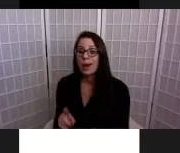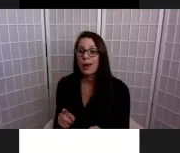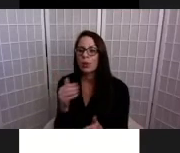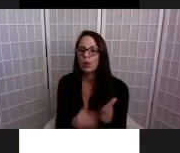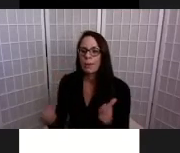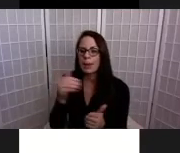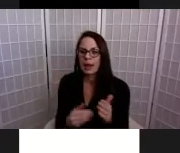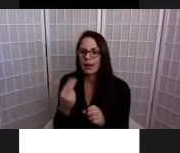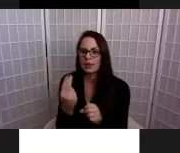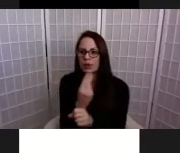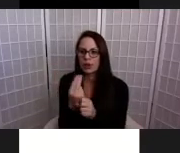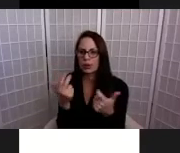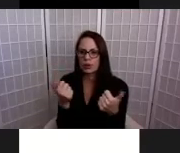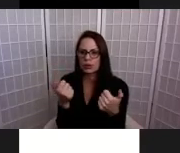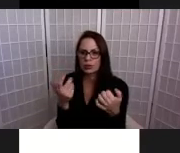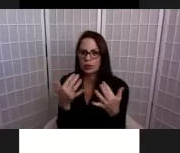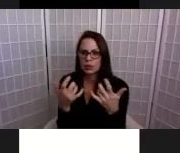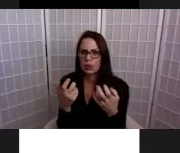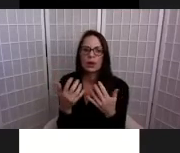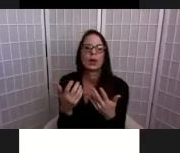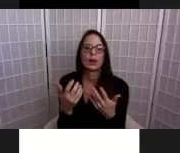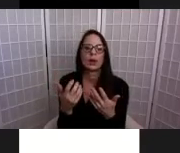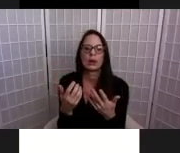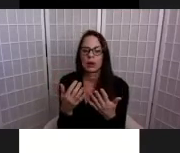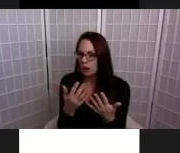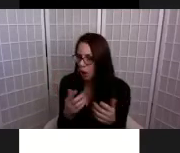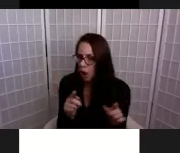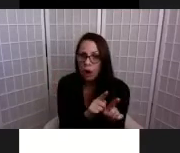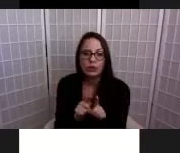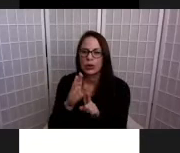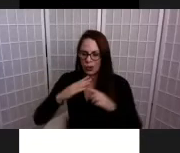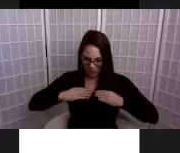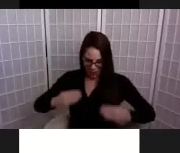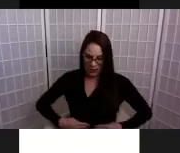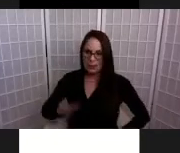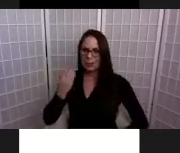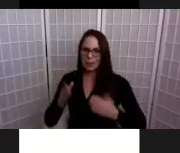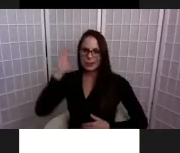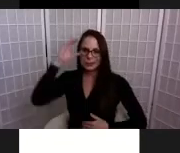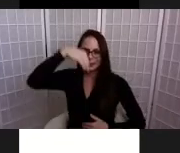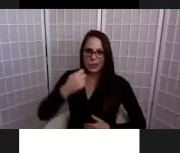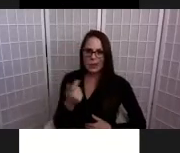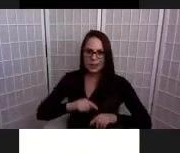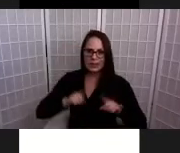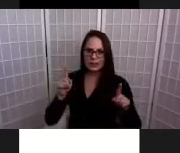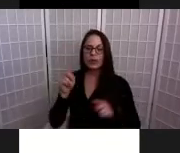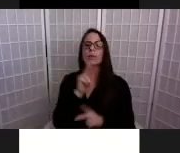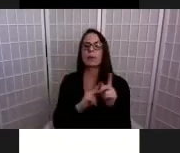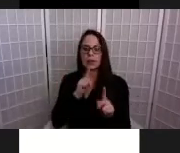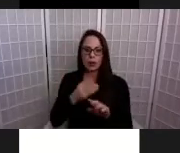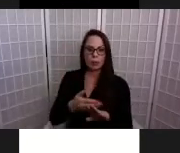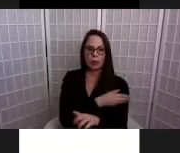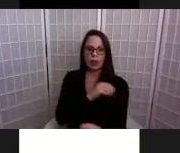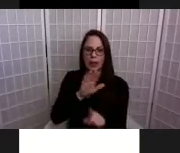It's generally caused by your anatomy being a little different. Certainly people are predisposed to it. And